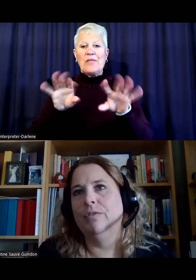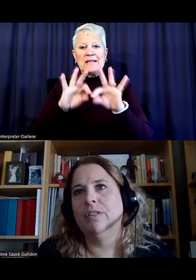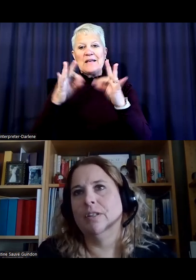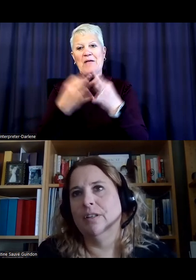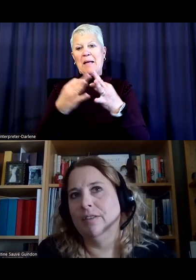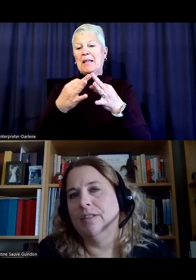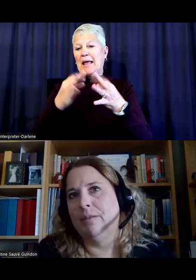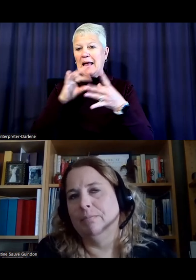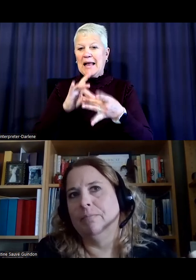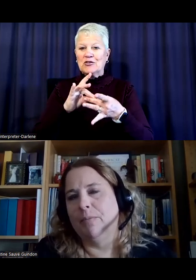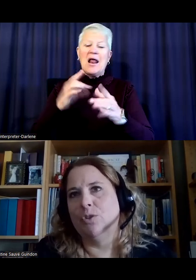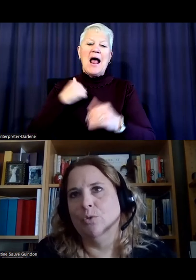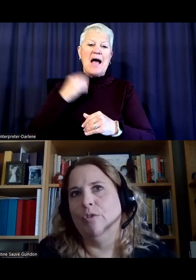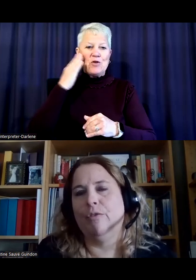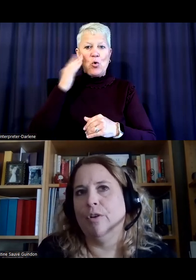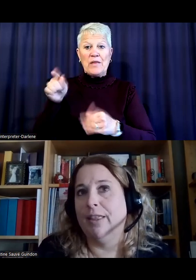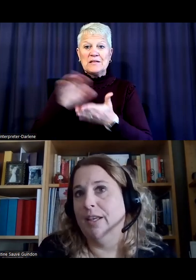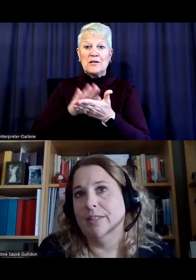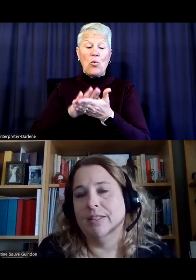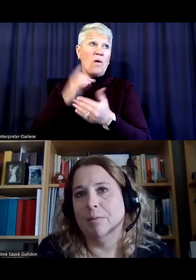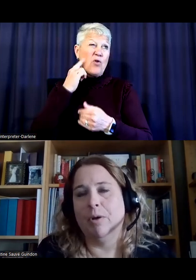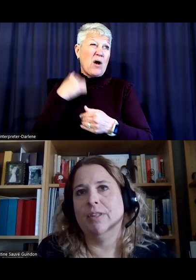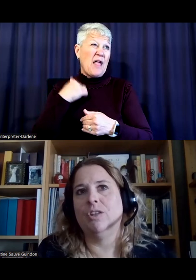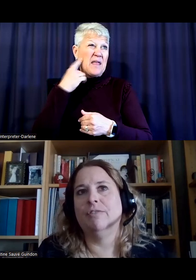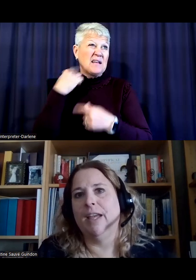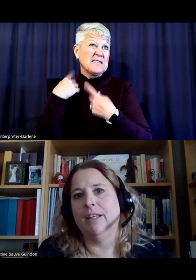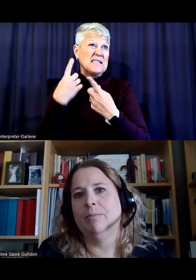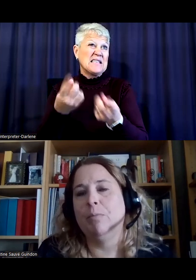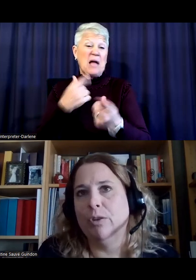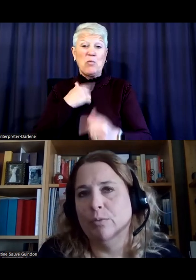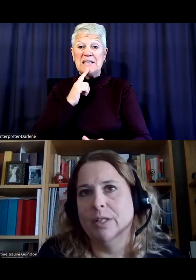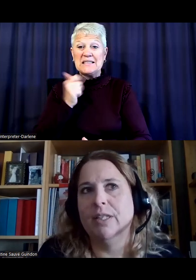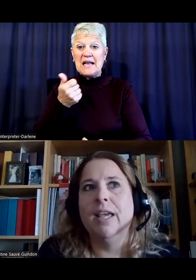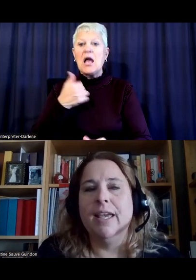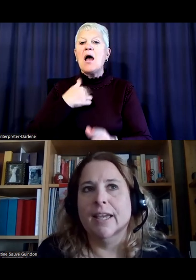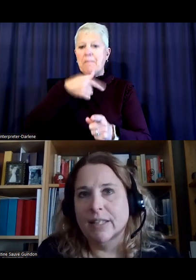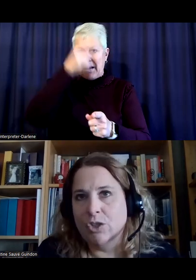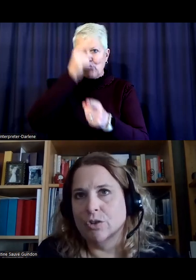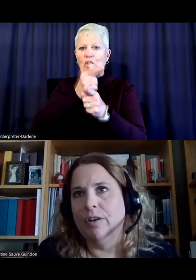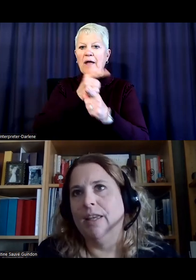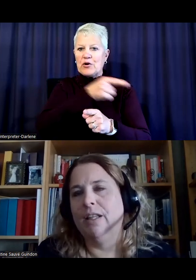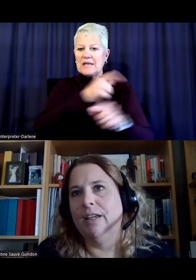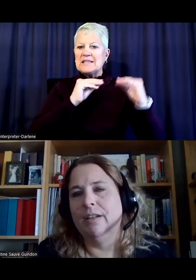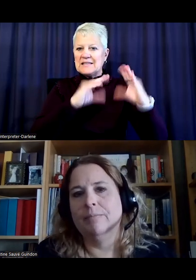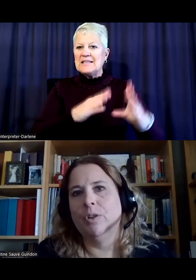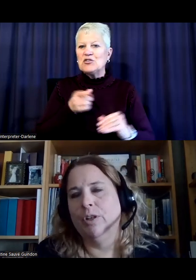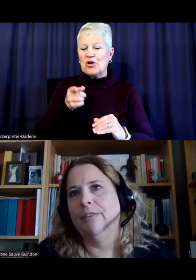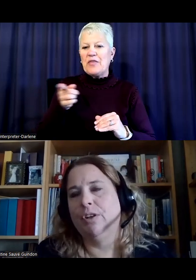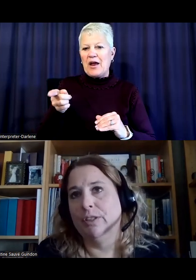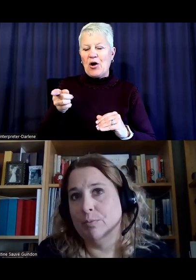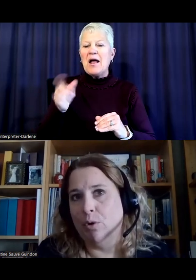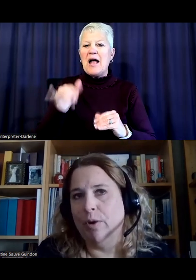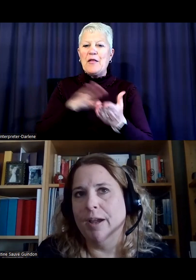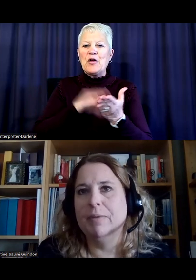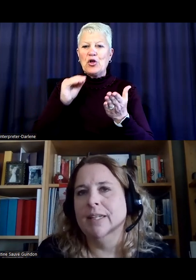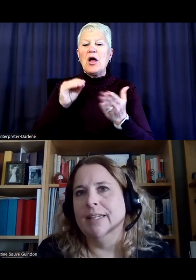I've known this school for, I think, since I'm about the age of 10, as my brother was a teacher at the learning